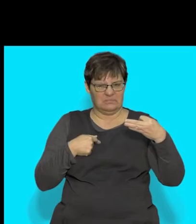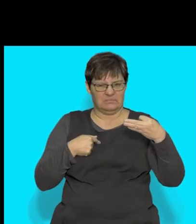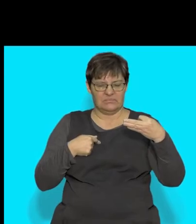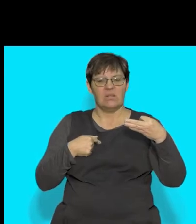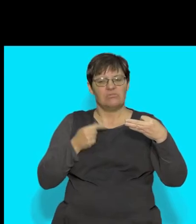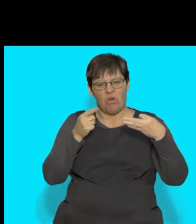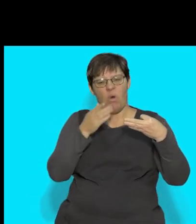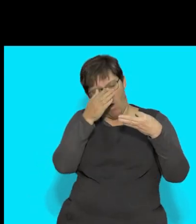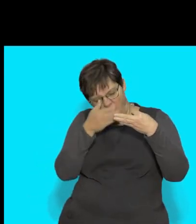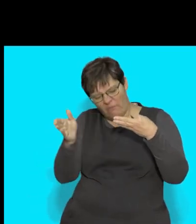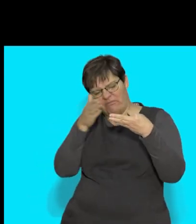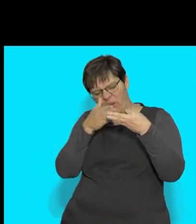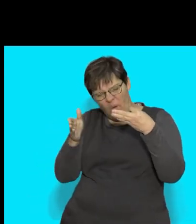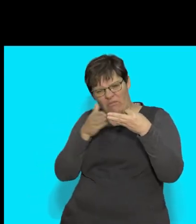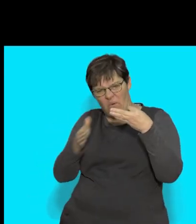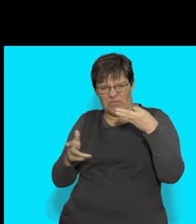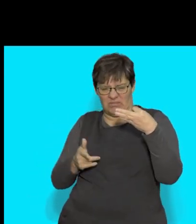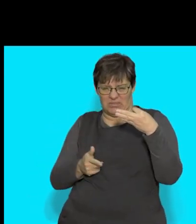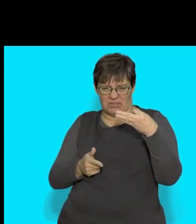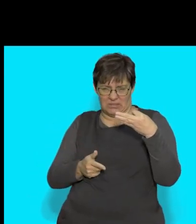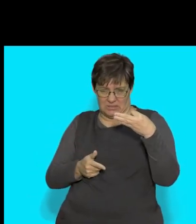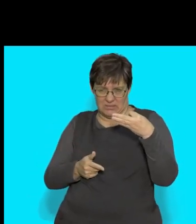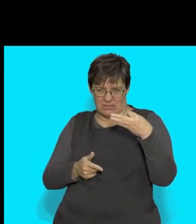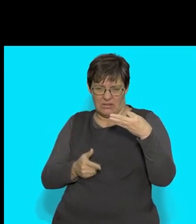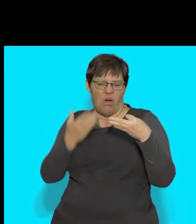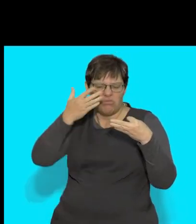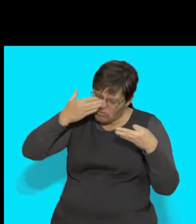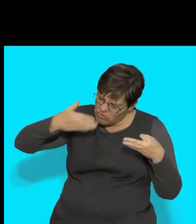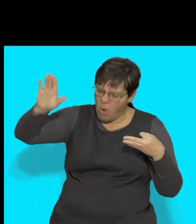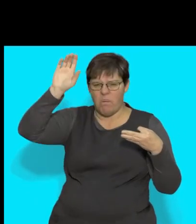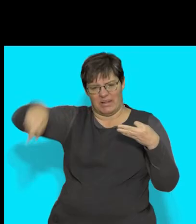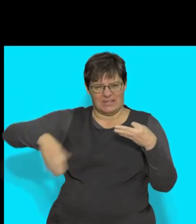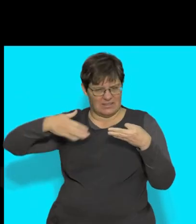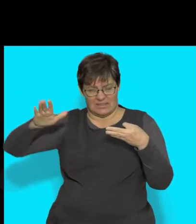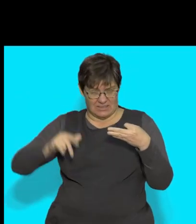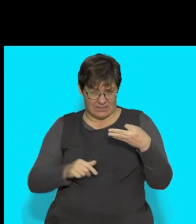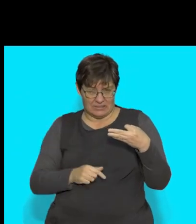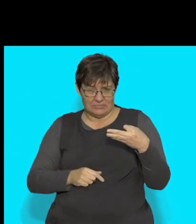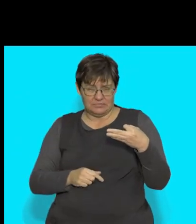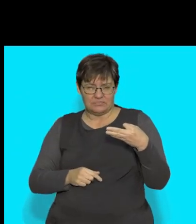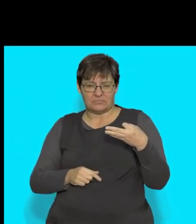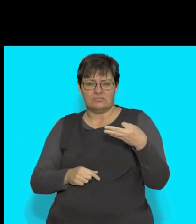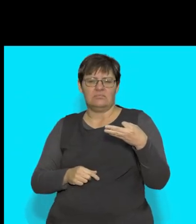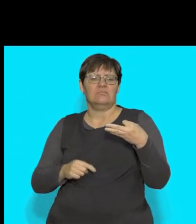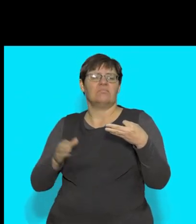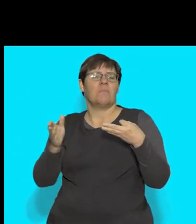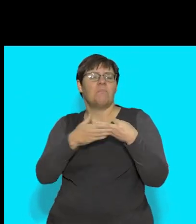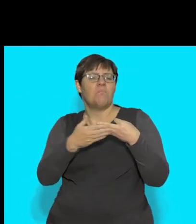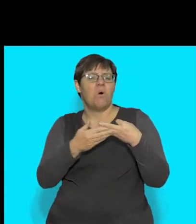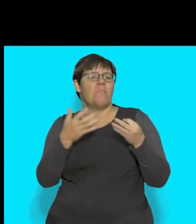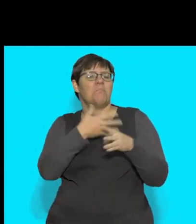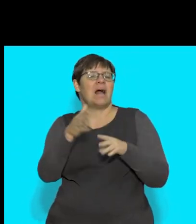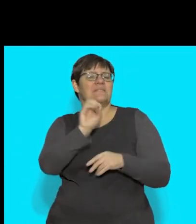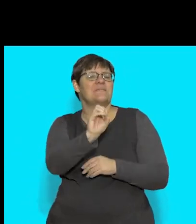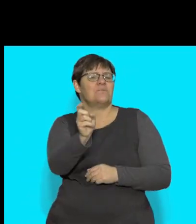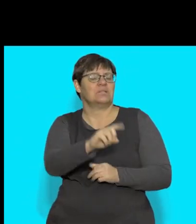I definitely need to get rid of those. Those must go, you know, like frozen, let it go. We have